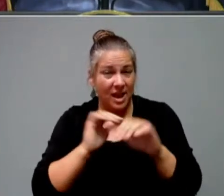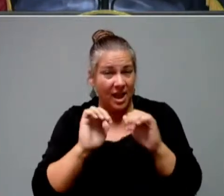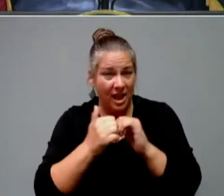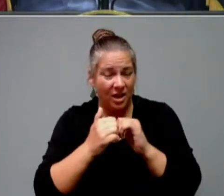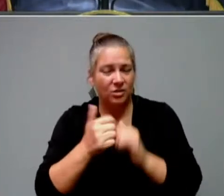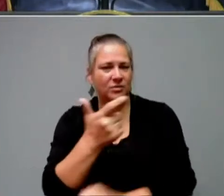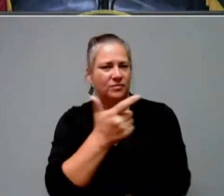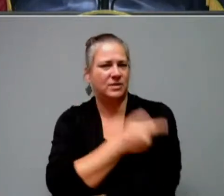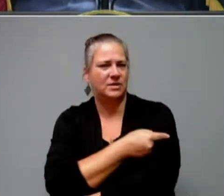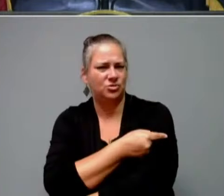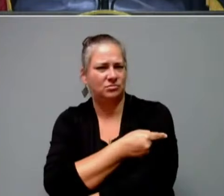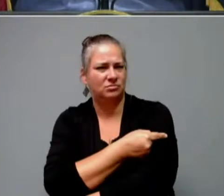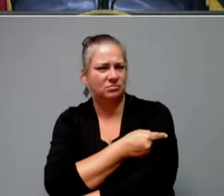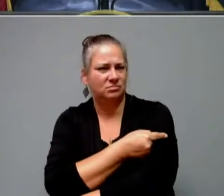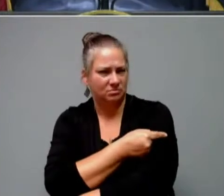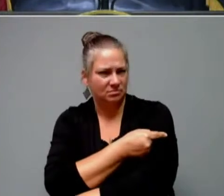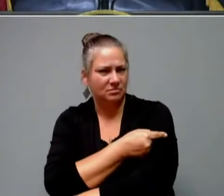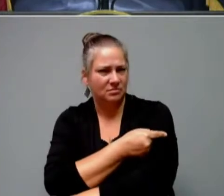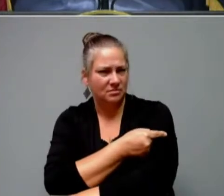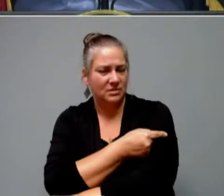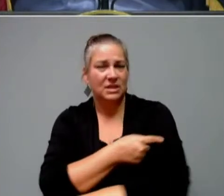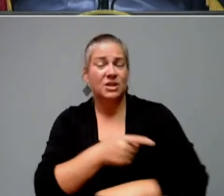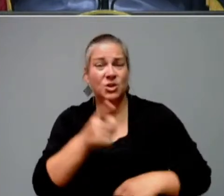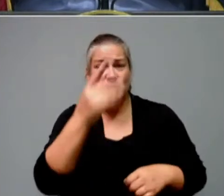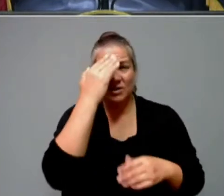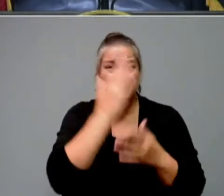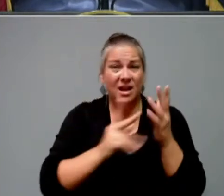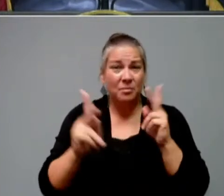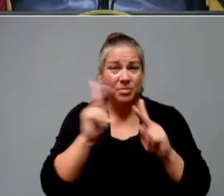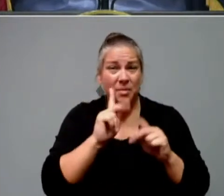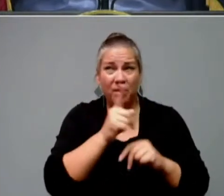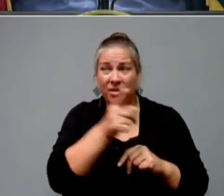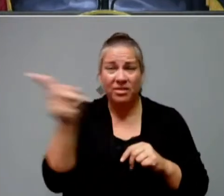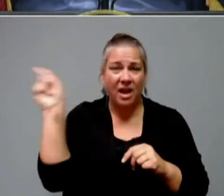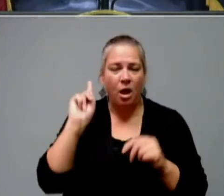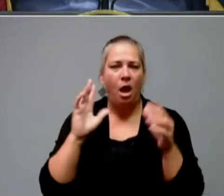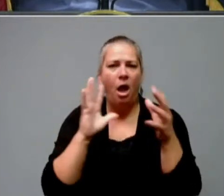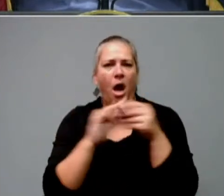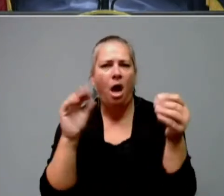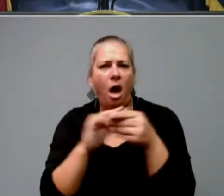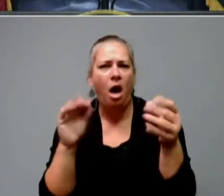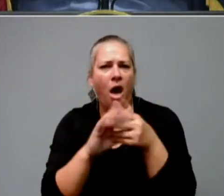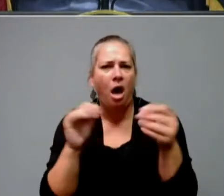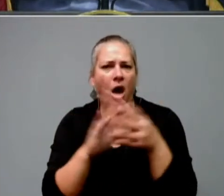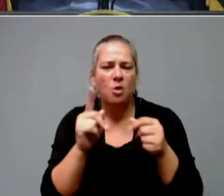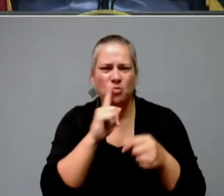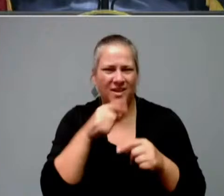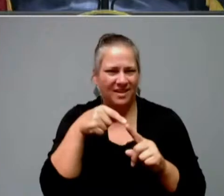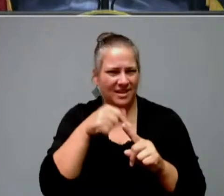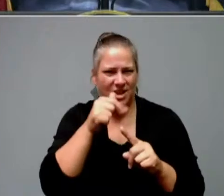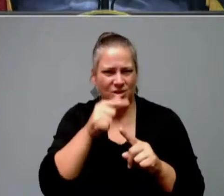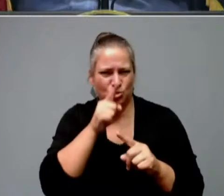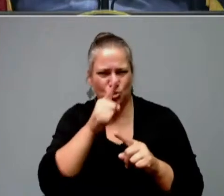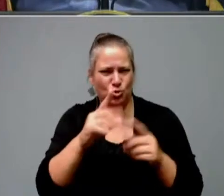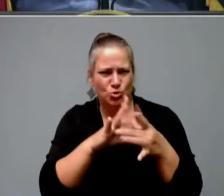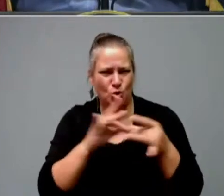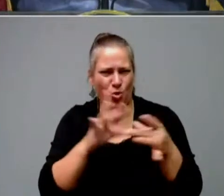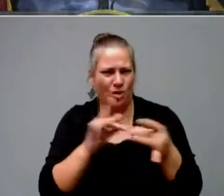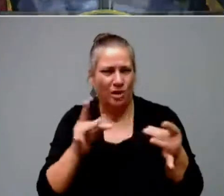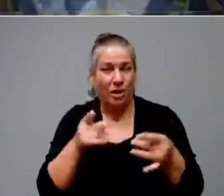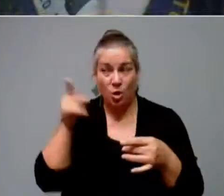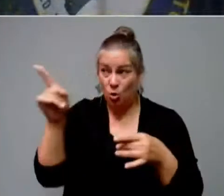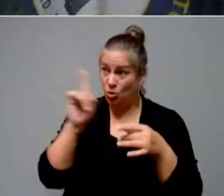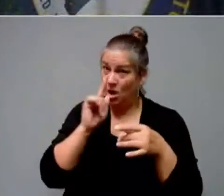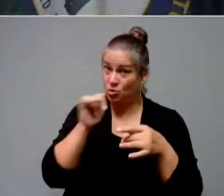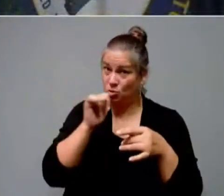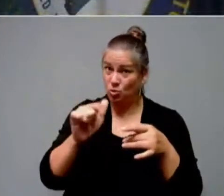are spreading false and dangerous information are killing people. I don't know how to say it any more directly. People who are